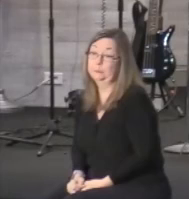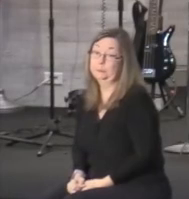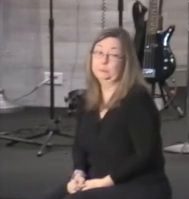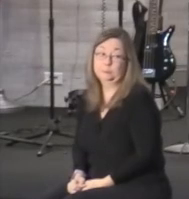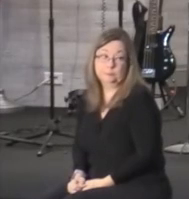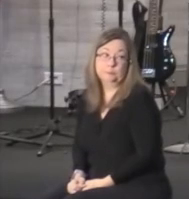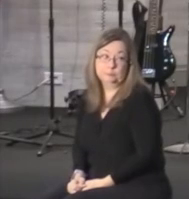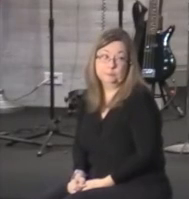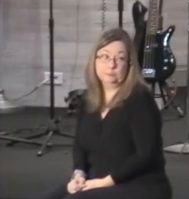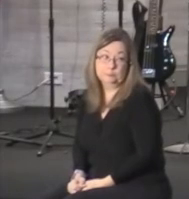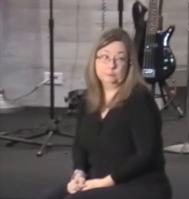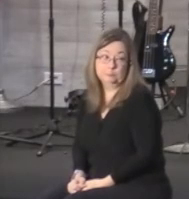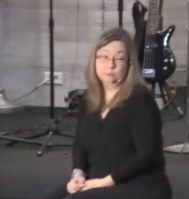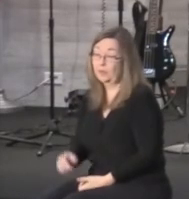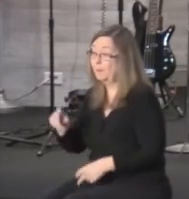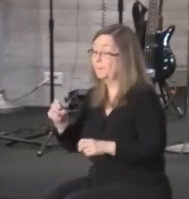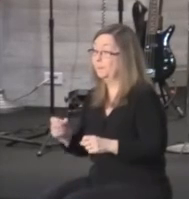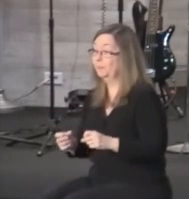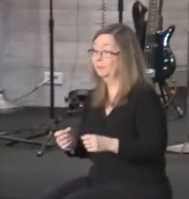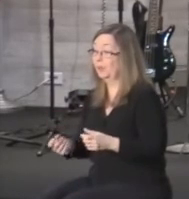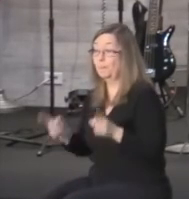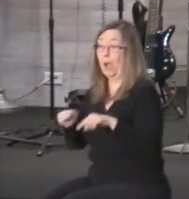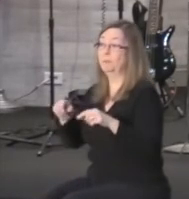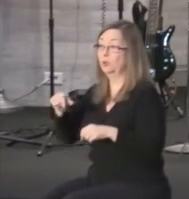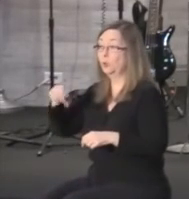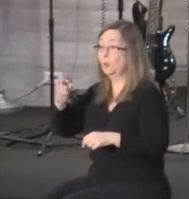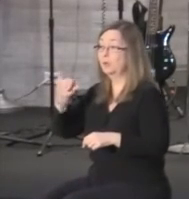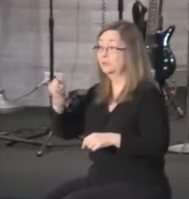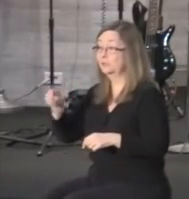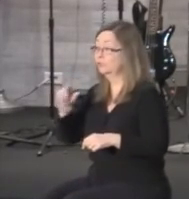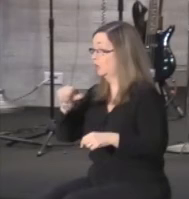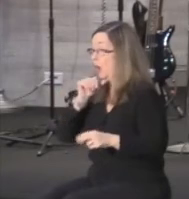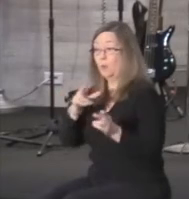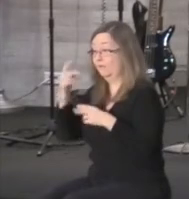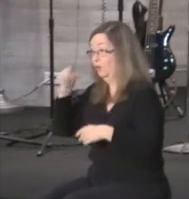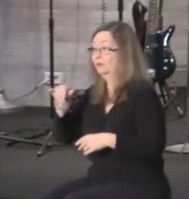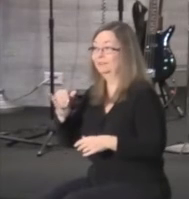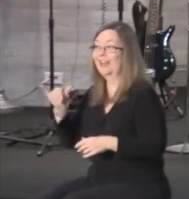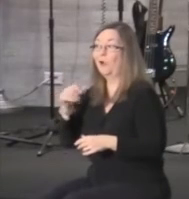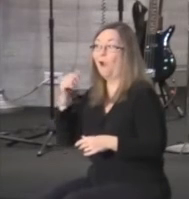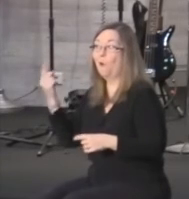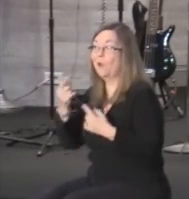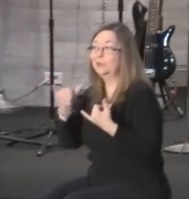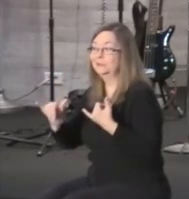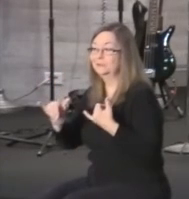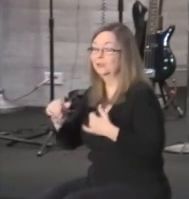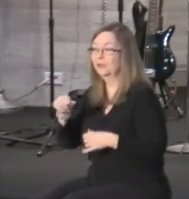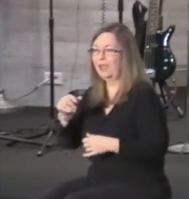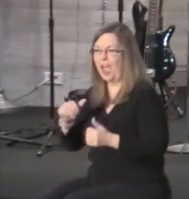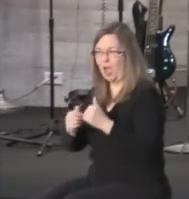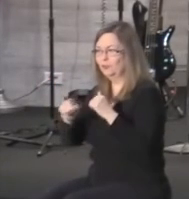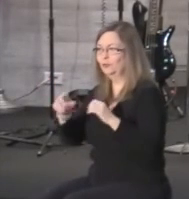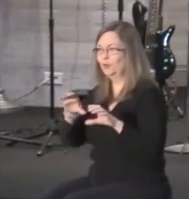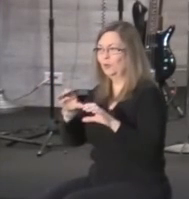today, a pop quiz, one you're not prepared for, as always, how would you fare if